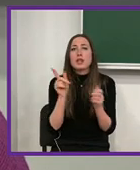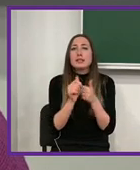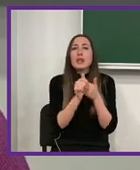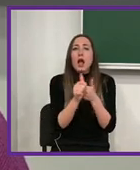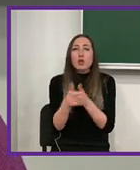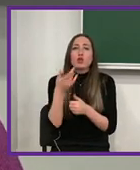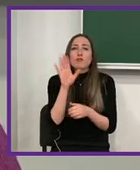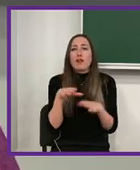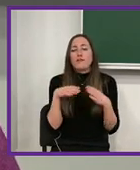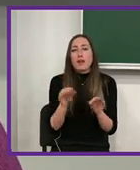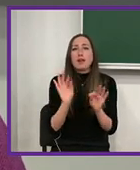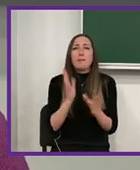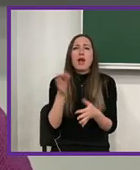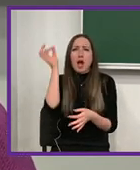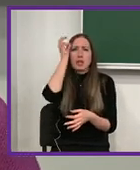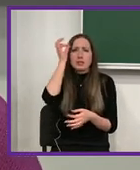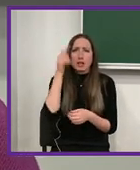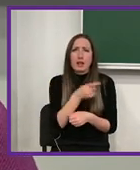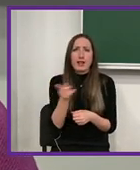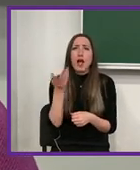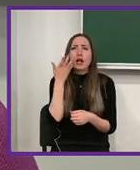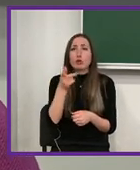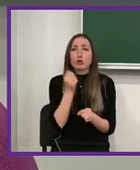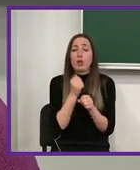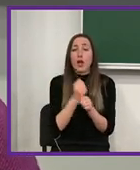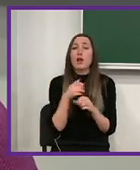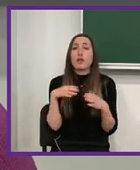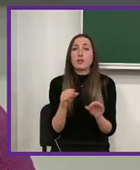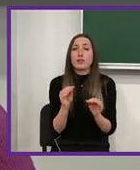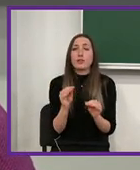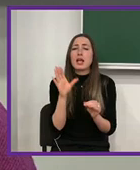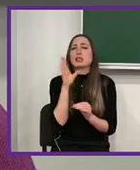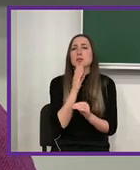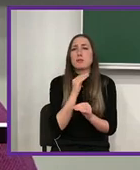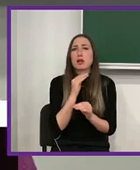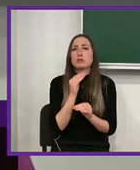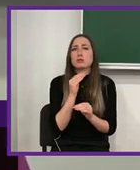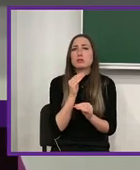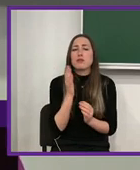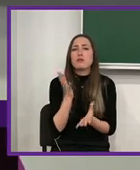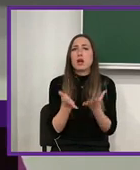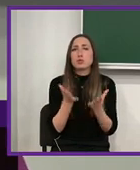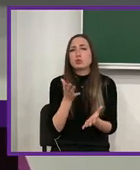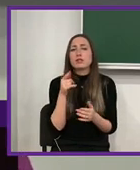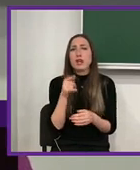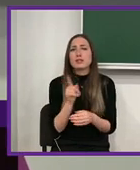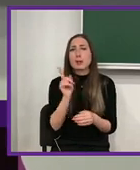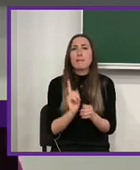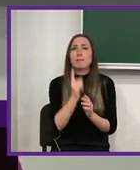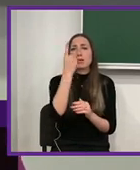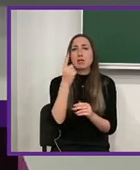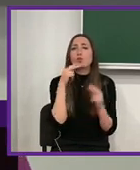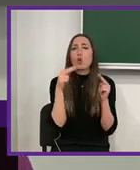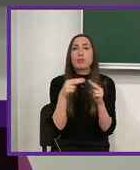them. If it's your first contact, probably the response rate will be low and you won't get proper answers. If it's